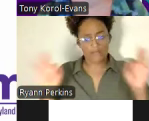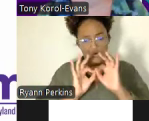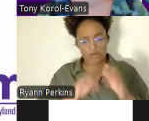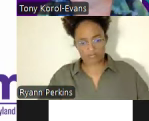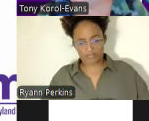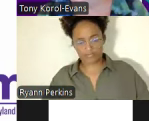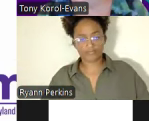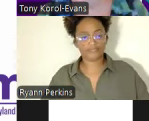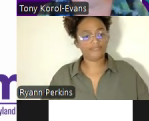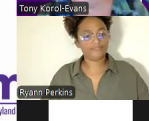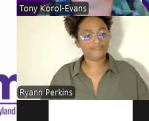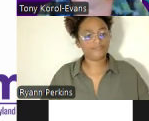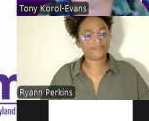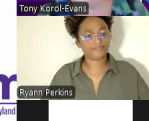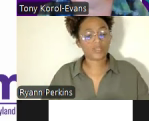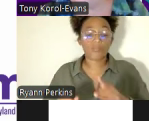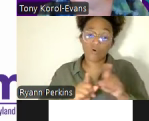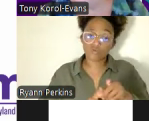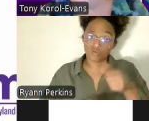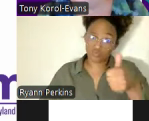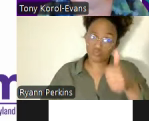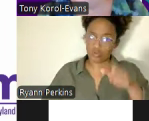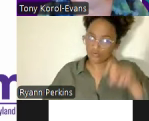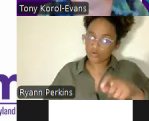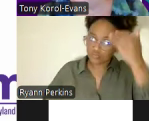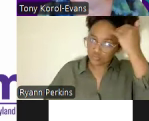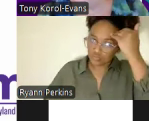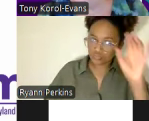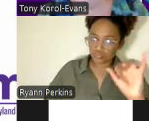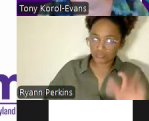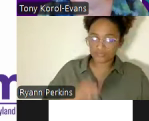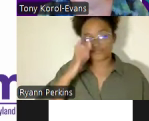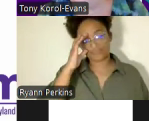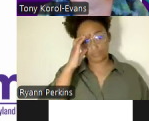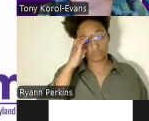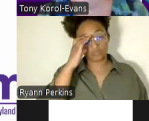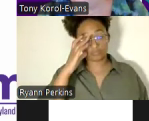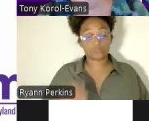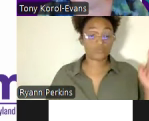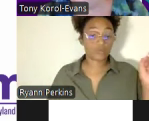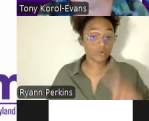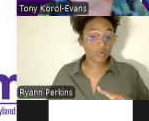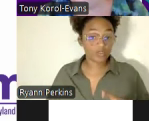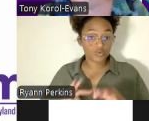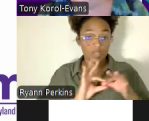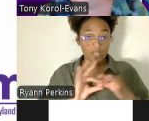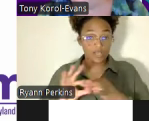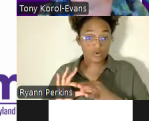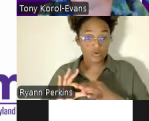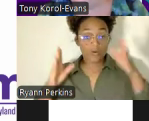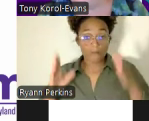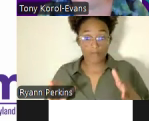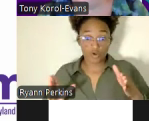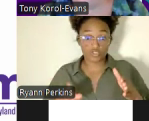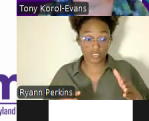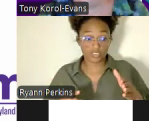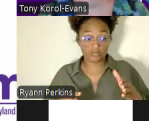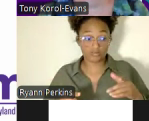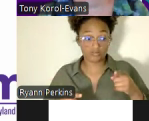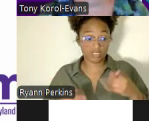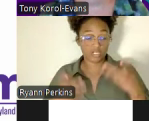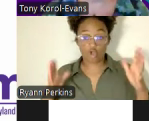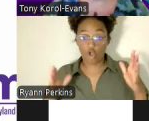it. Tara says, are these questions only relevant in the moment of someone whom is pregnant, or would you be able to apply this to past